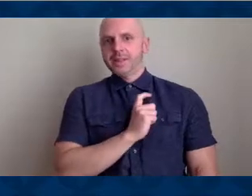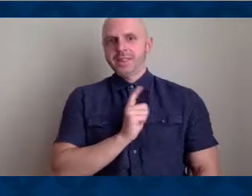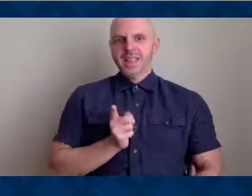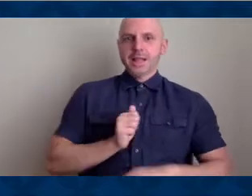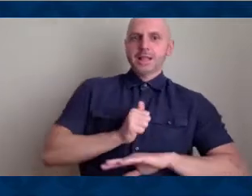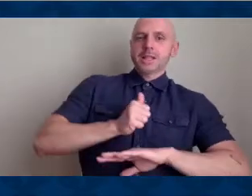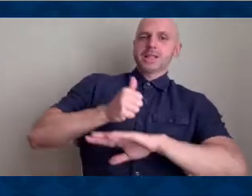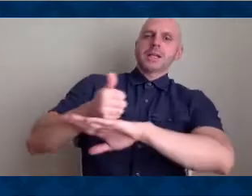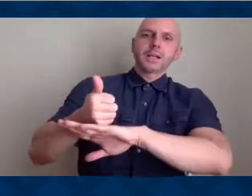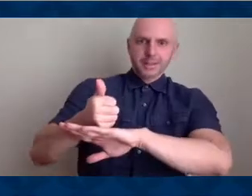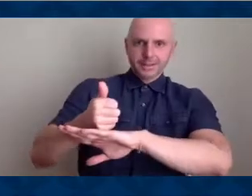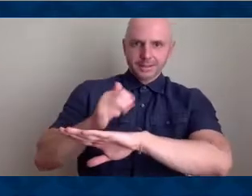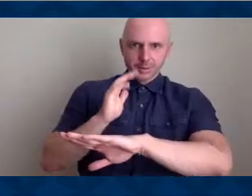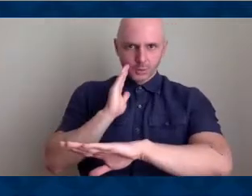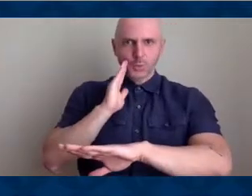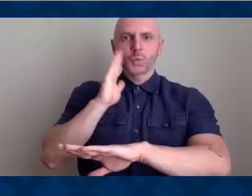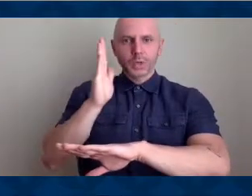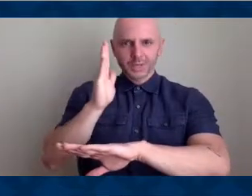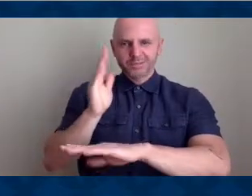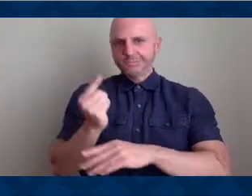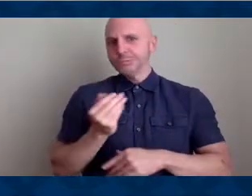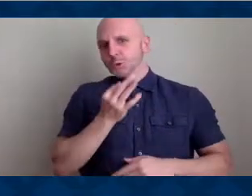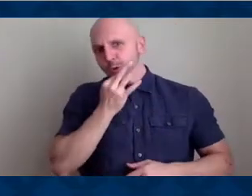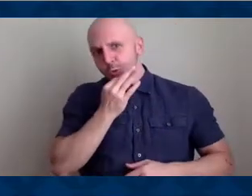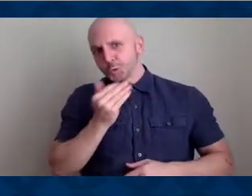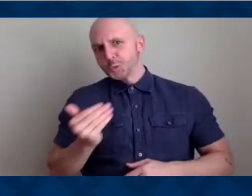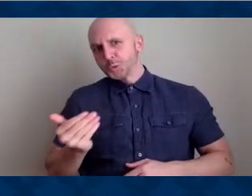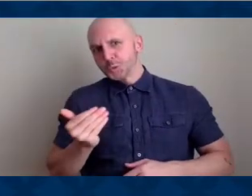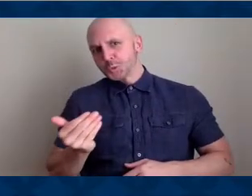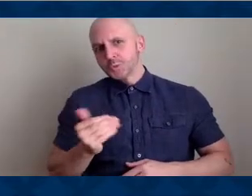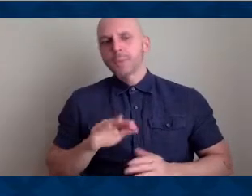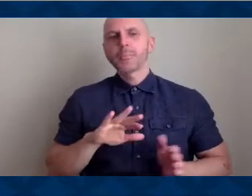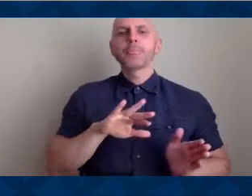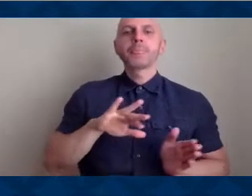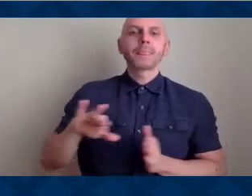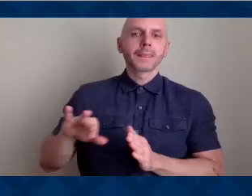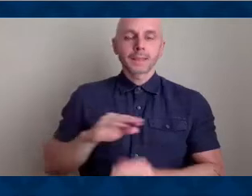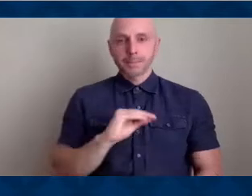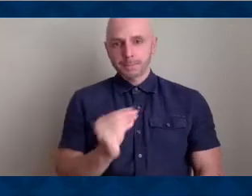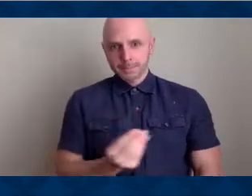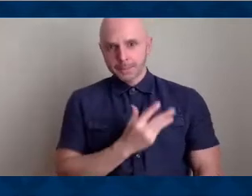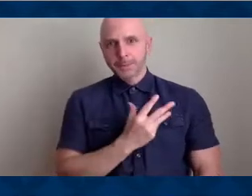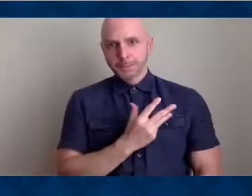weeks. So let's move on to the next slide.